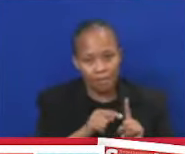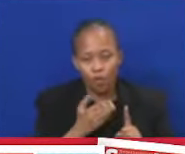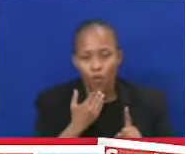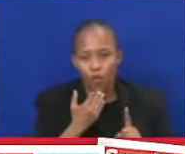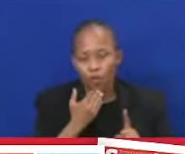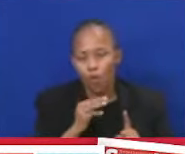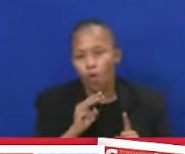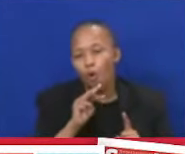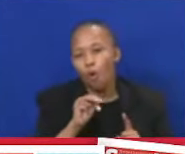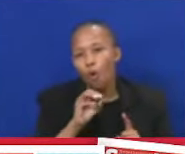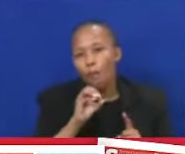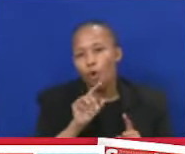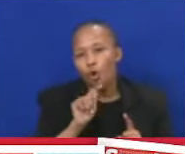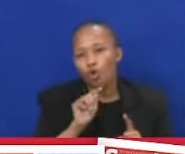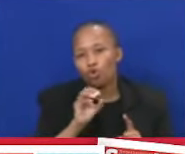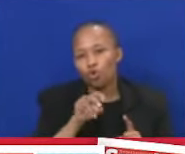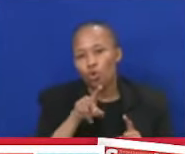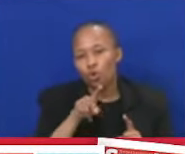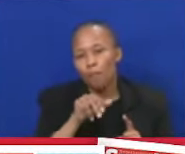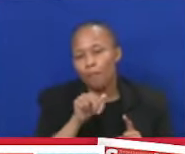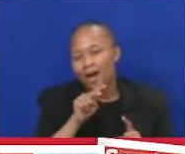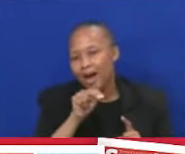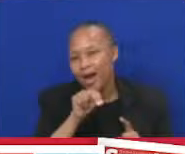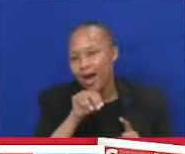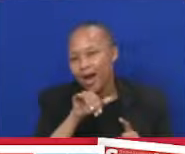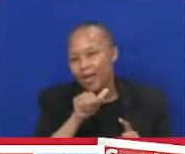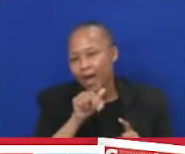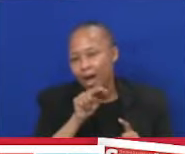in one of the rooms in the main house.